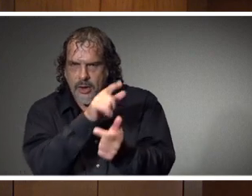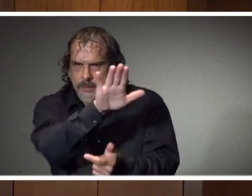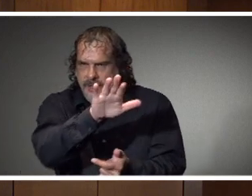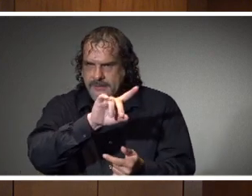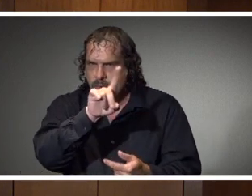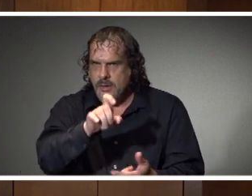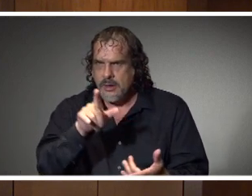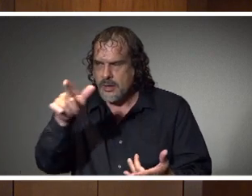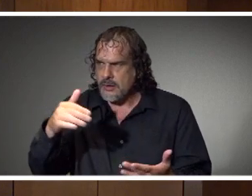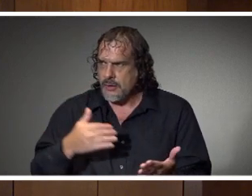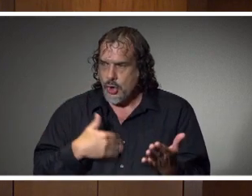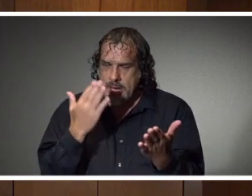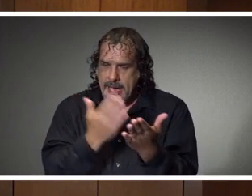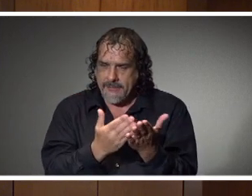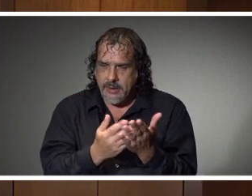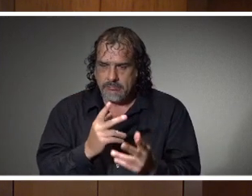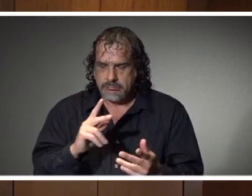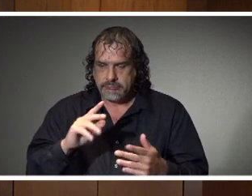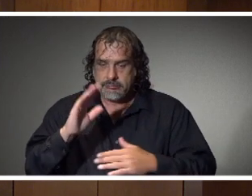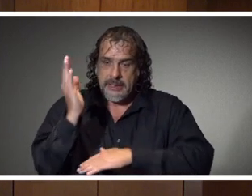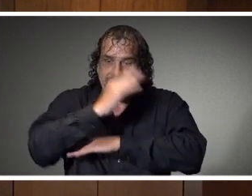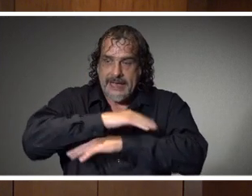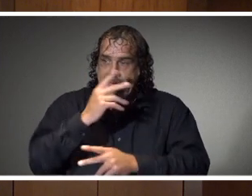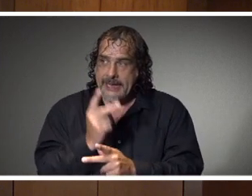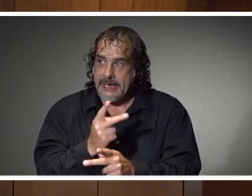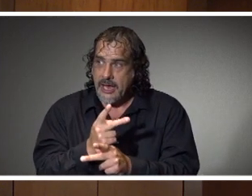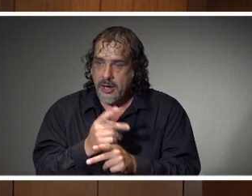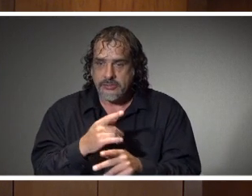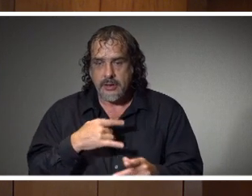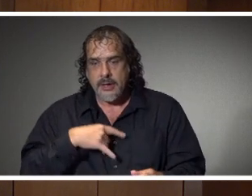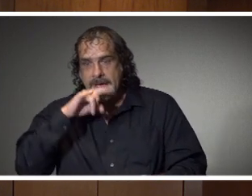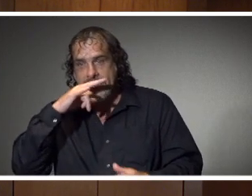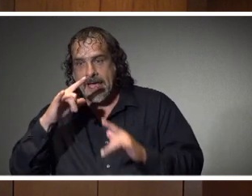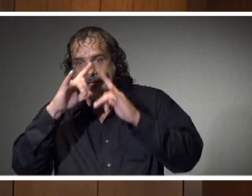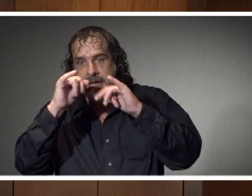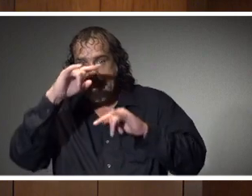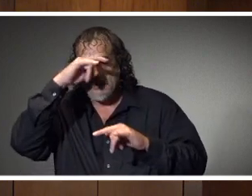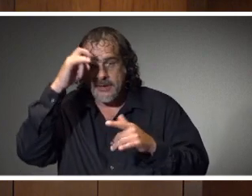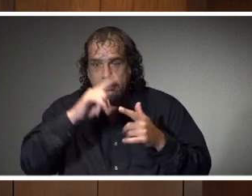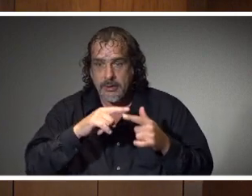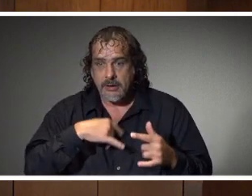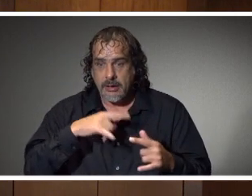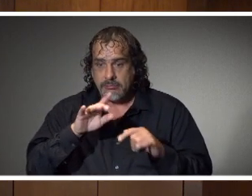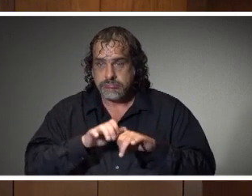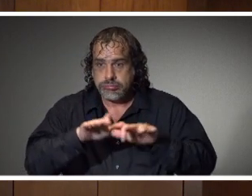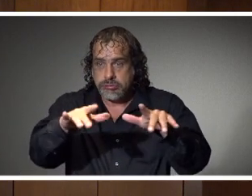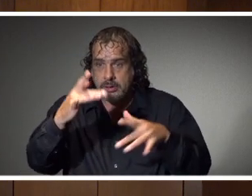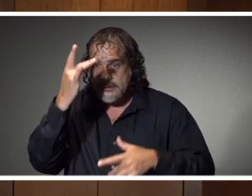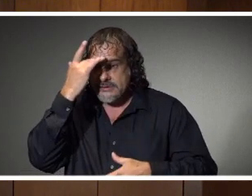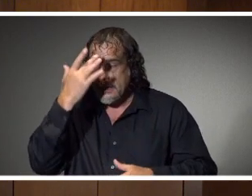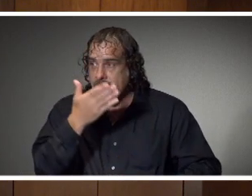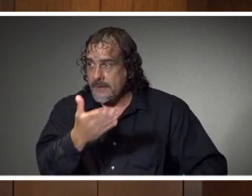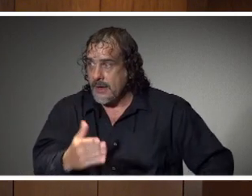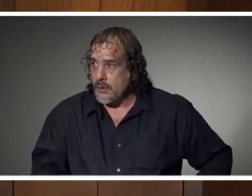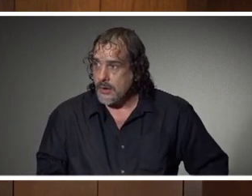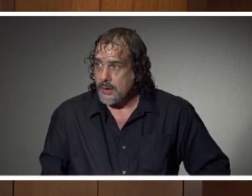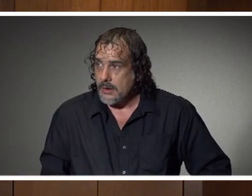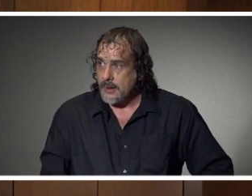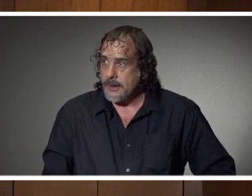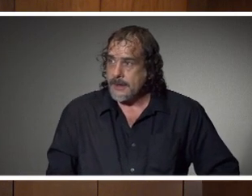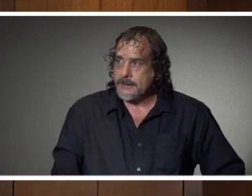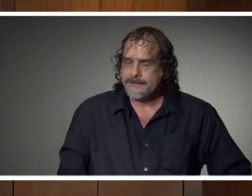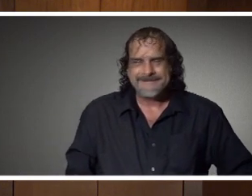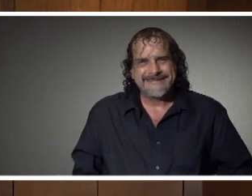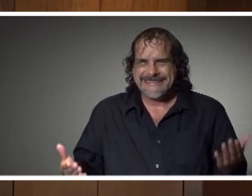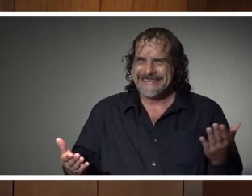of daycares, kids' camps, of children getting sick there? You know,